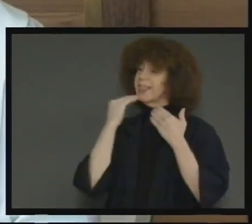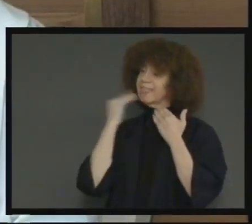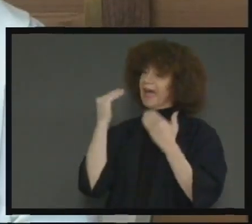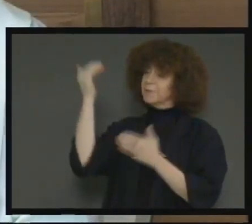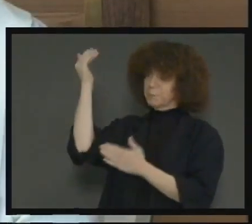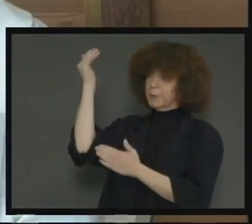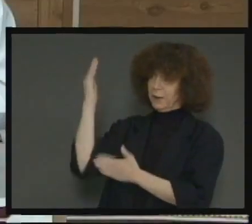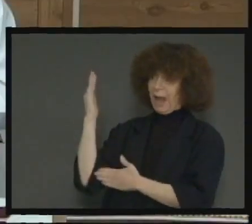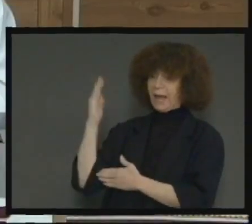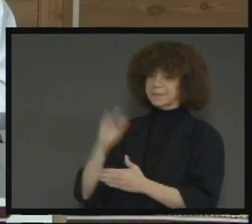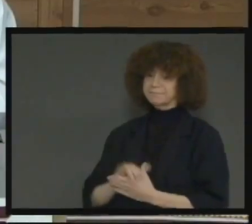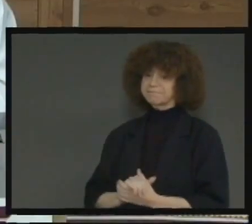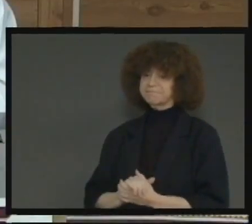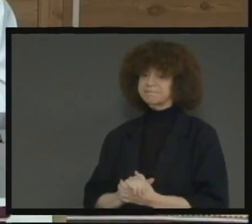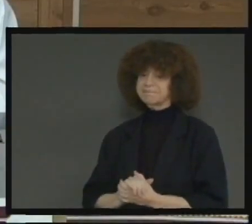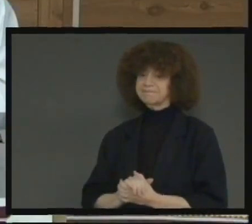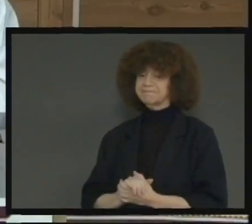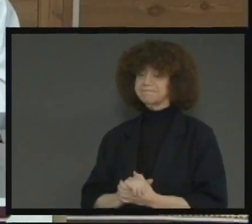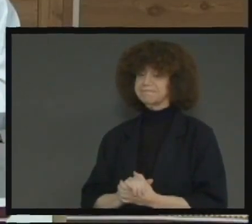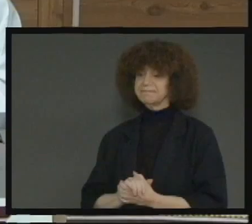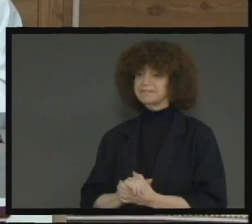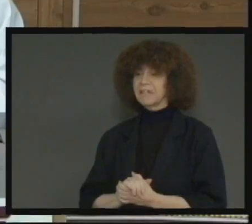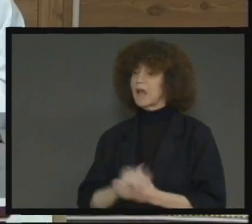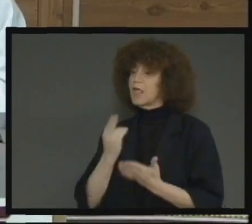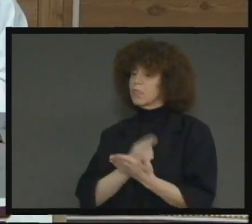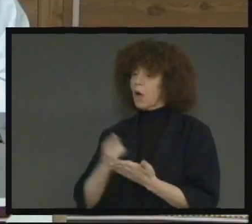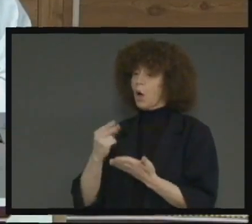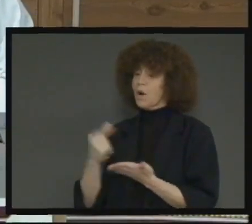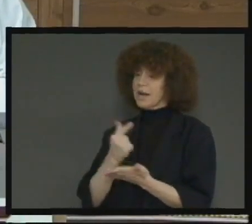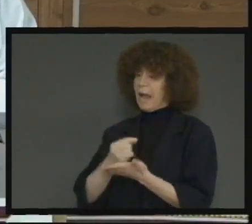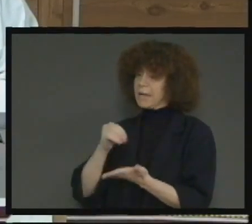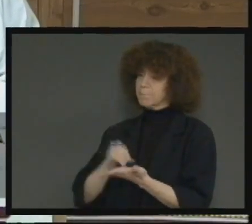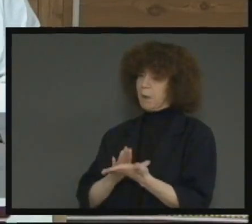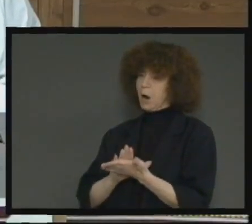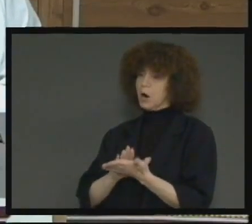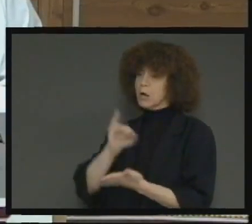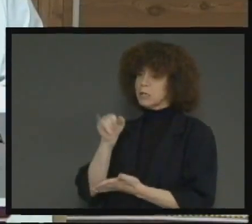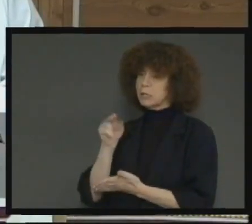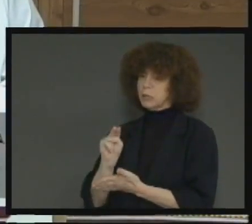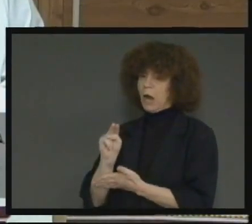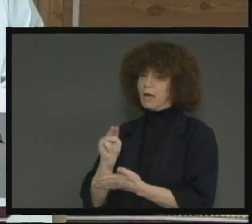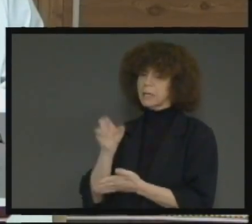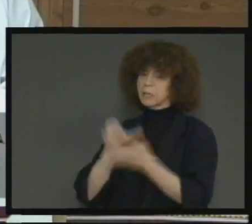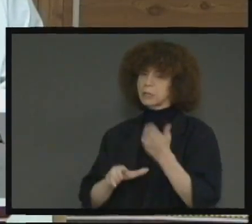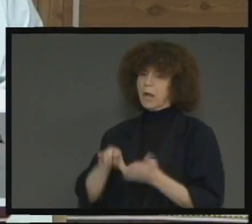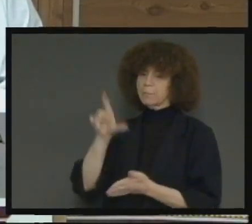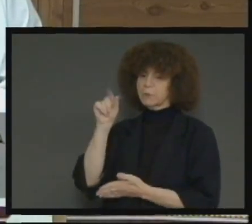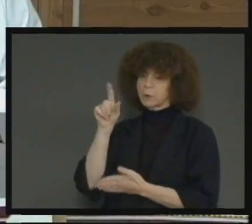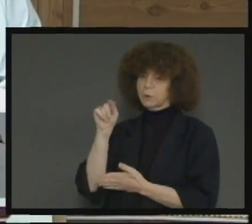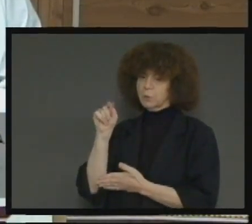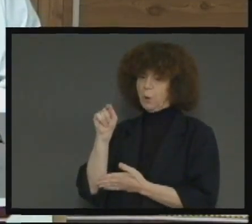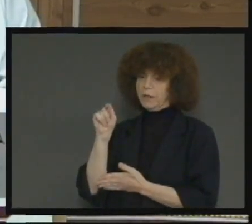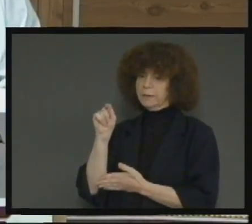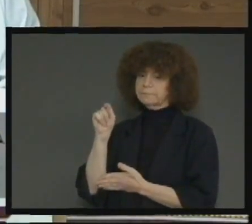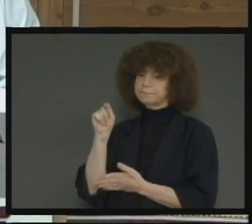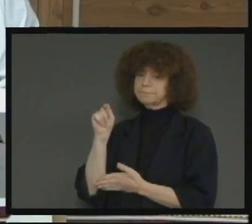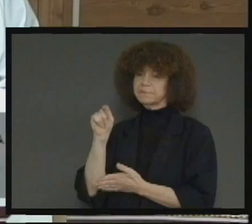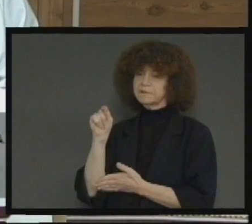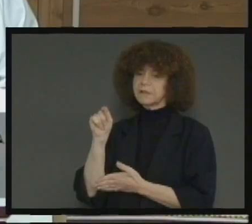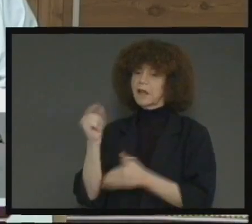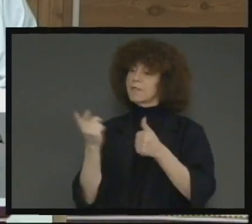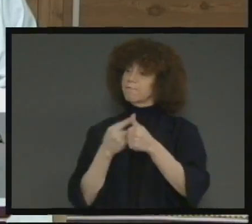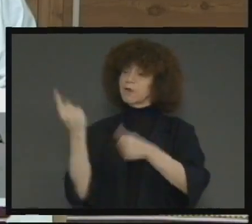by name,' and you have also found favor in my sight. Now, therefore, if I have found favor in your sight, please